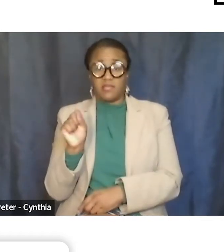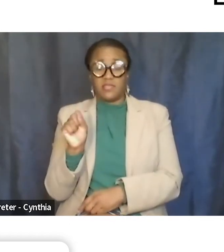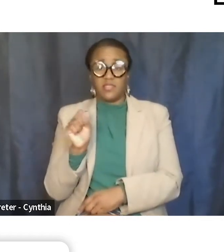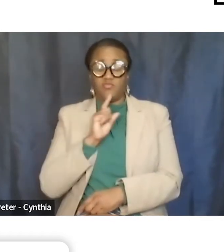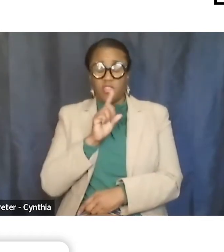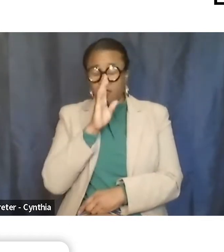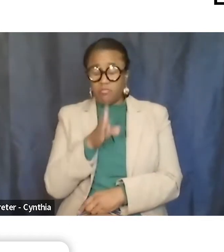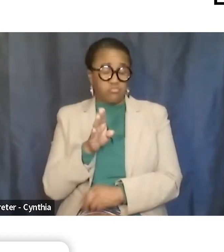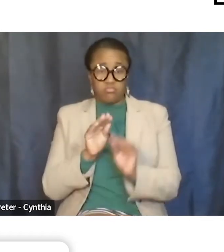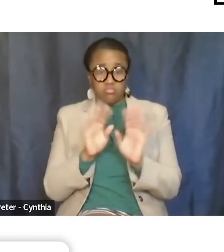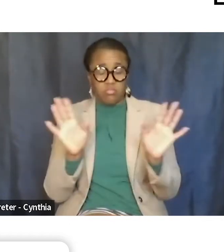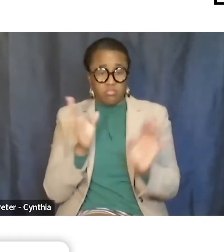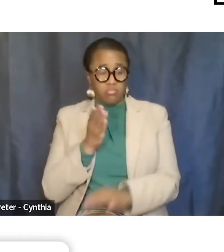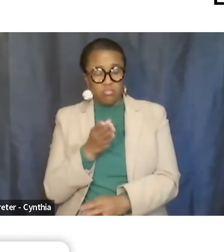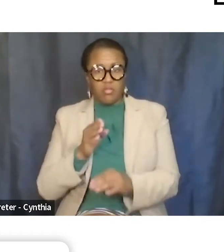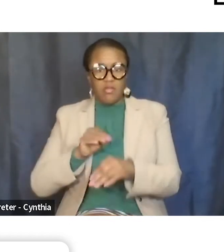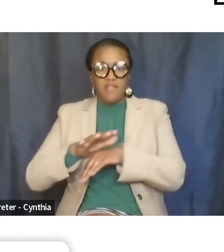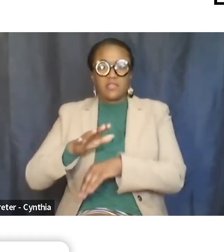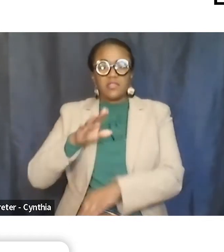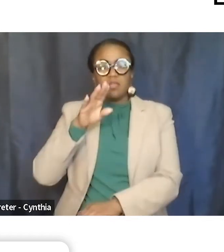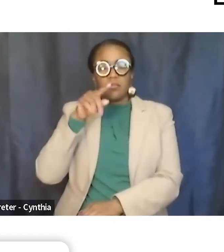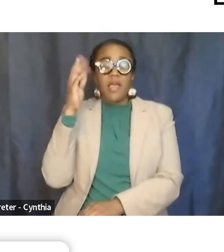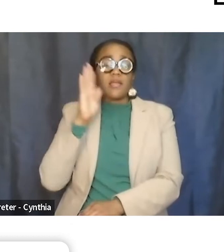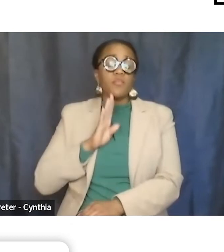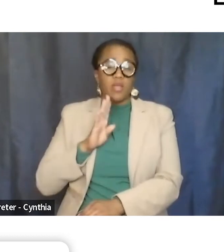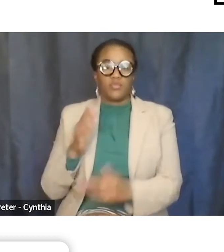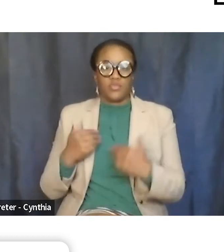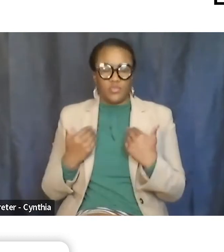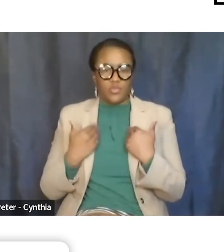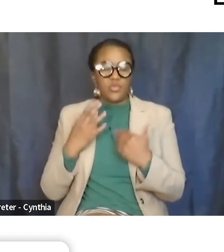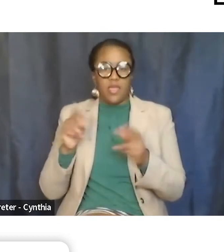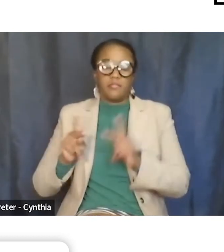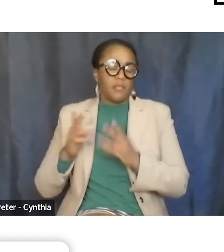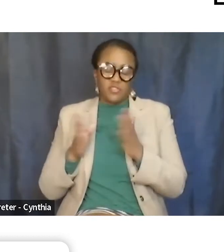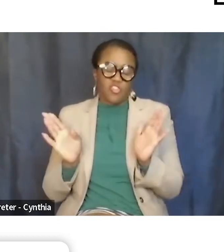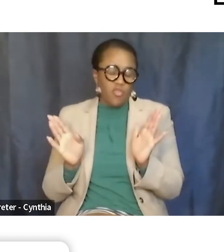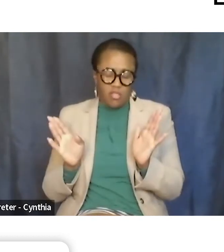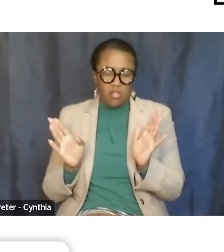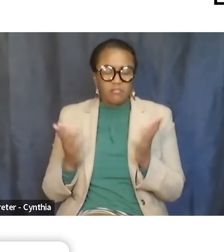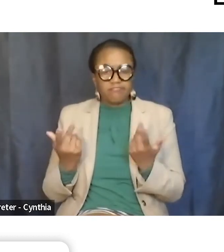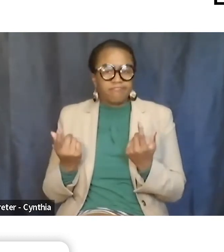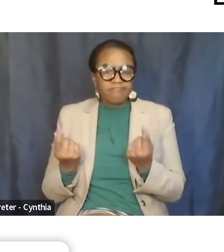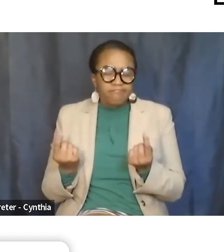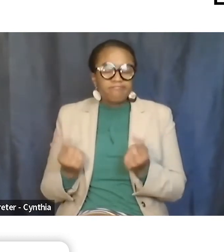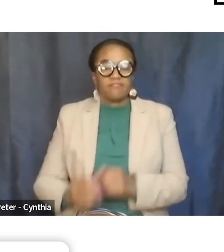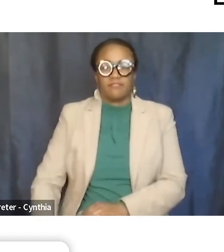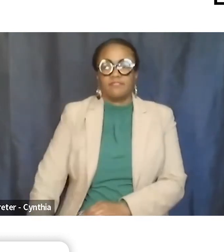blatantly affecting Black and Brown youth and people in general?